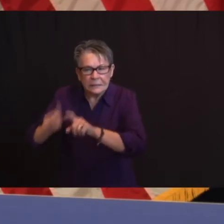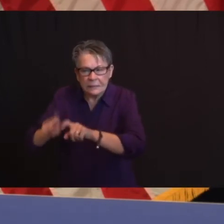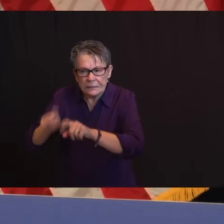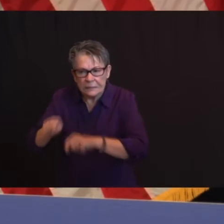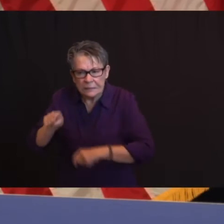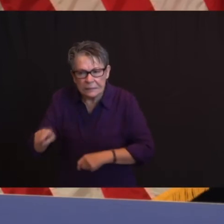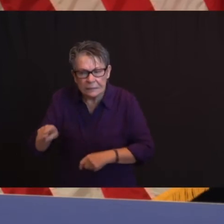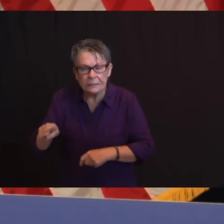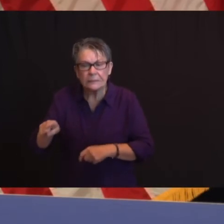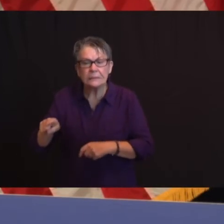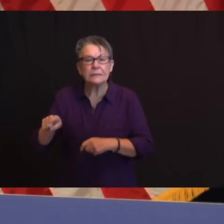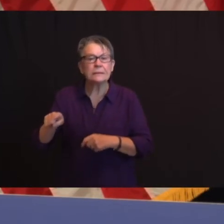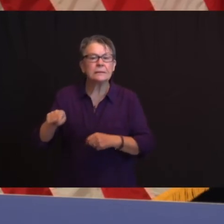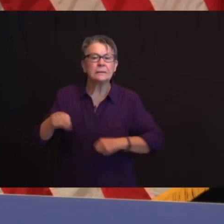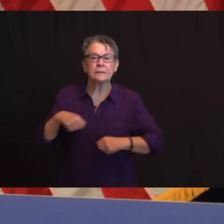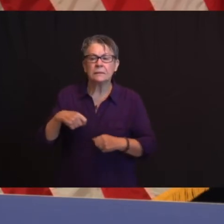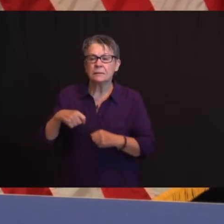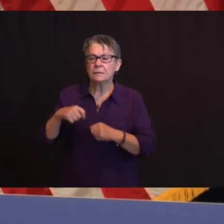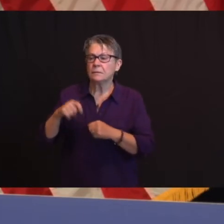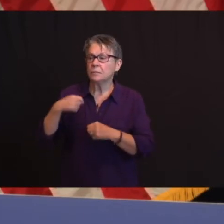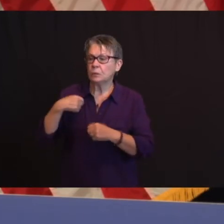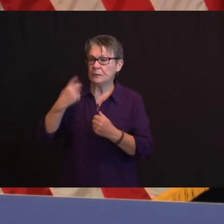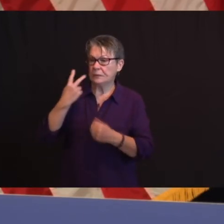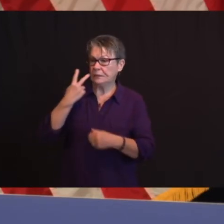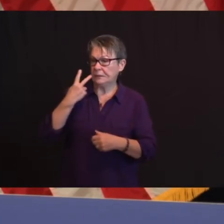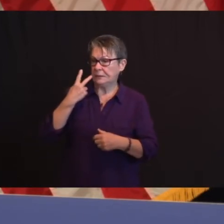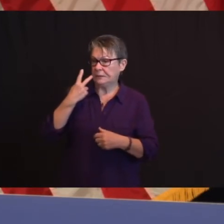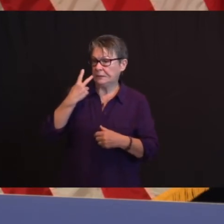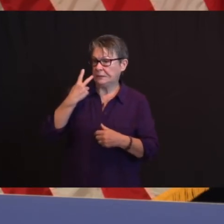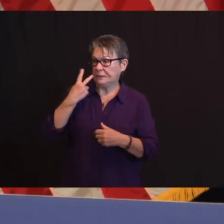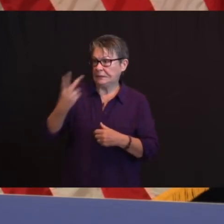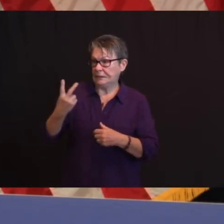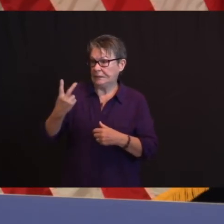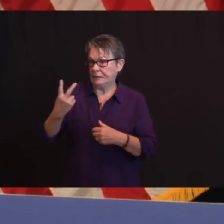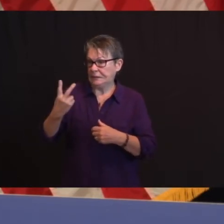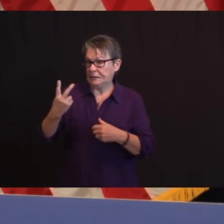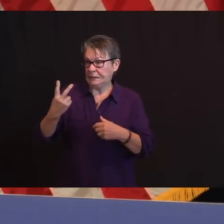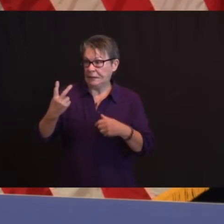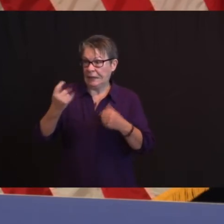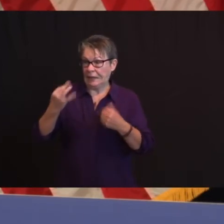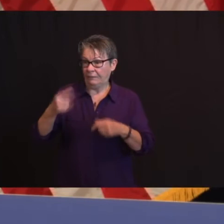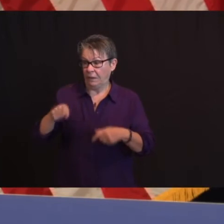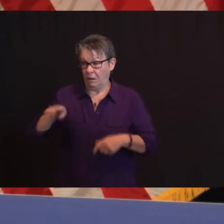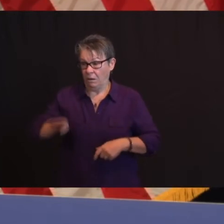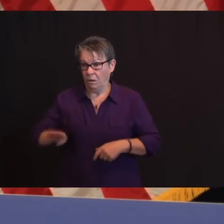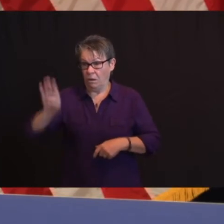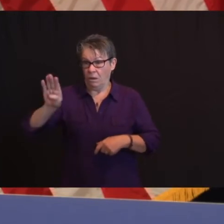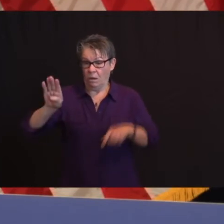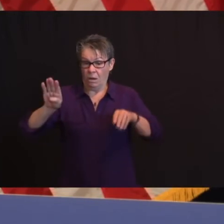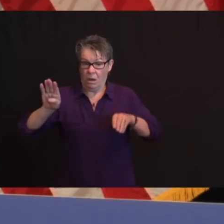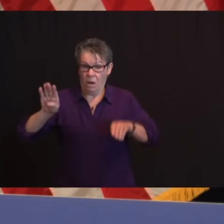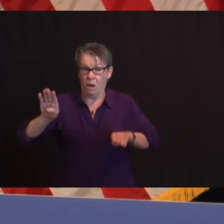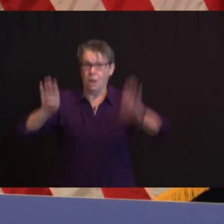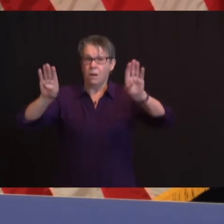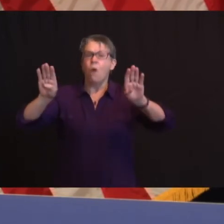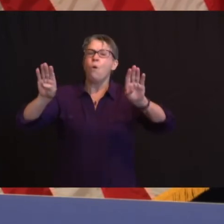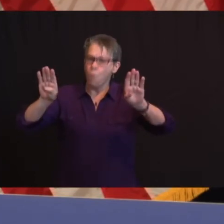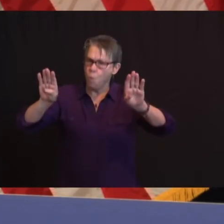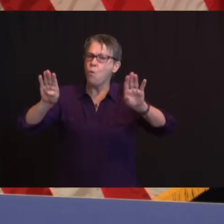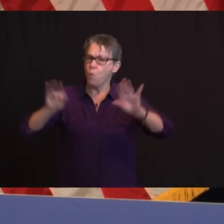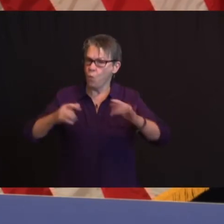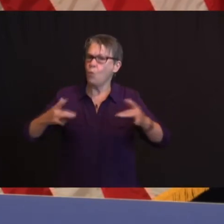see the indicators all kind of move in the same direction, we definitely are concerned that there might be trends upwards with the cases.